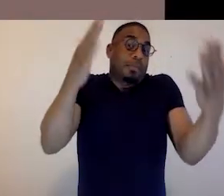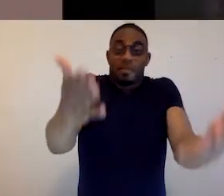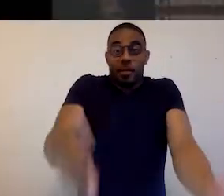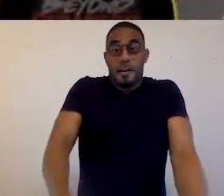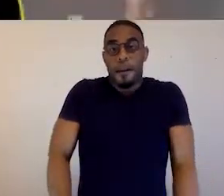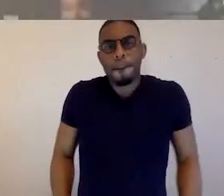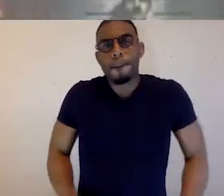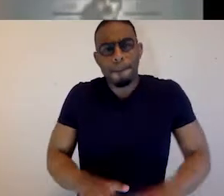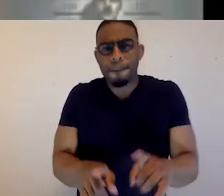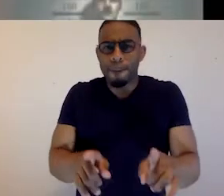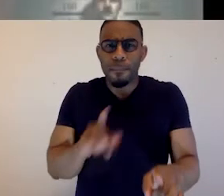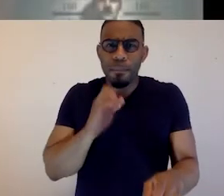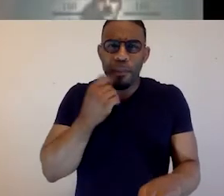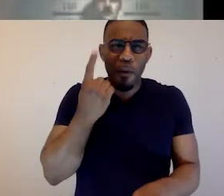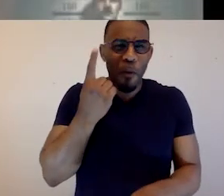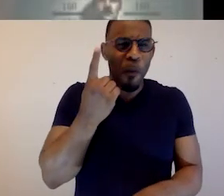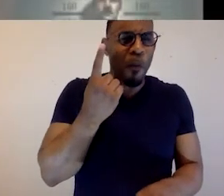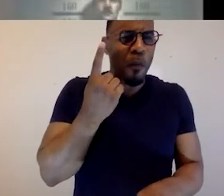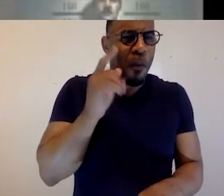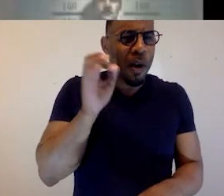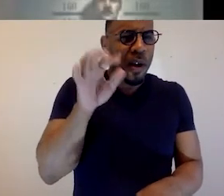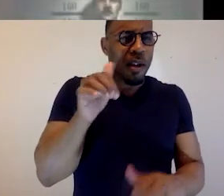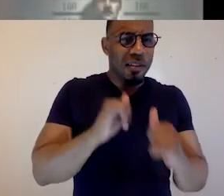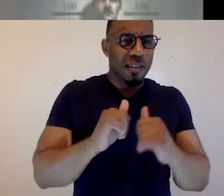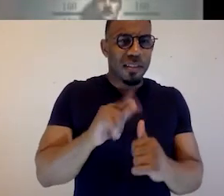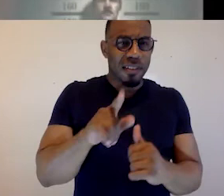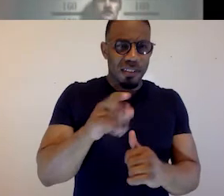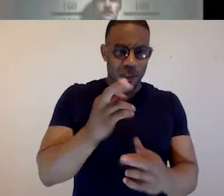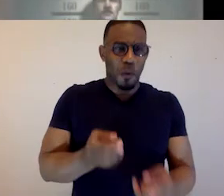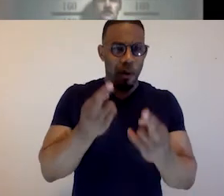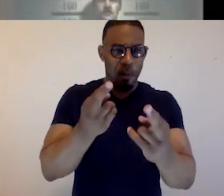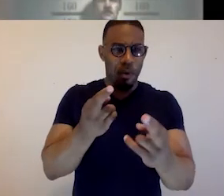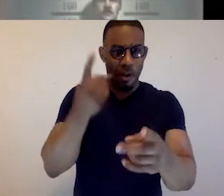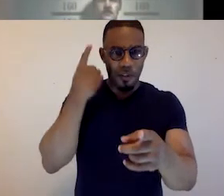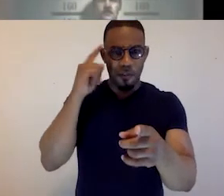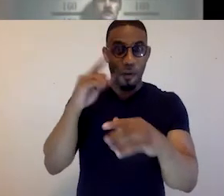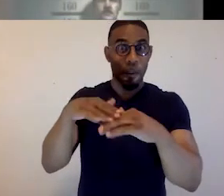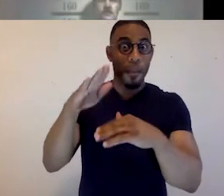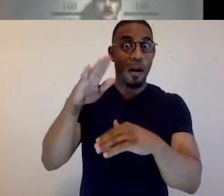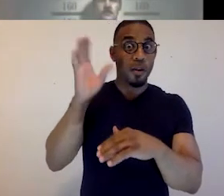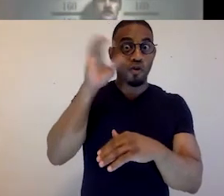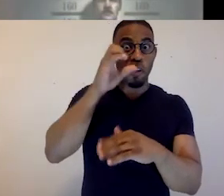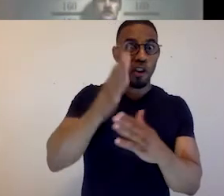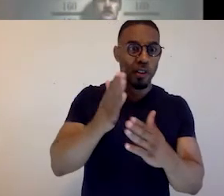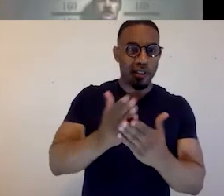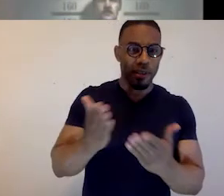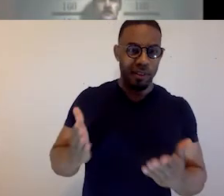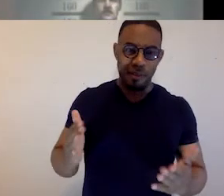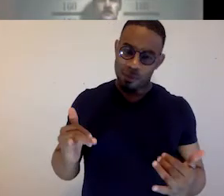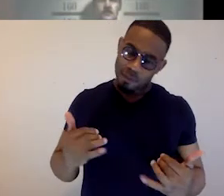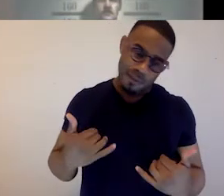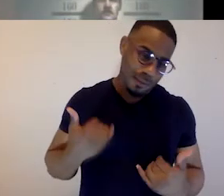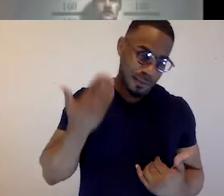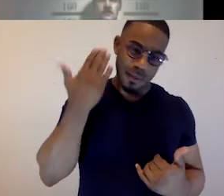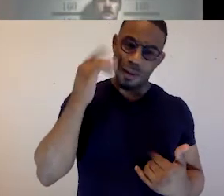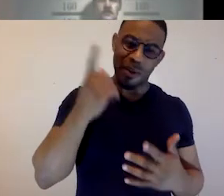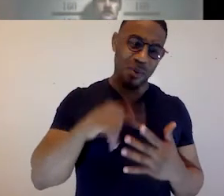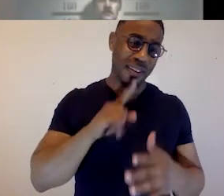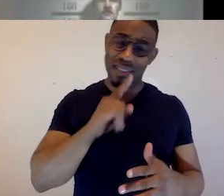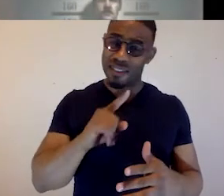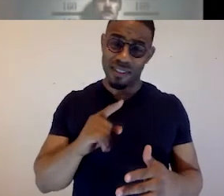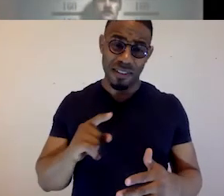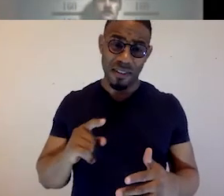know. But there was this one. This is the recommendation for Beyond Stranger Things. Now, I don't know what that